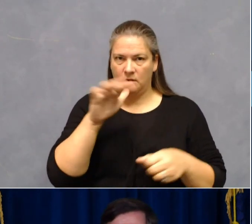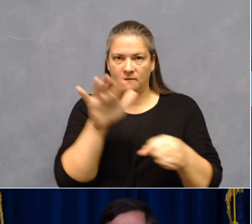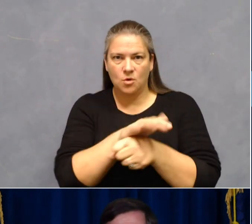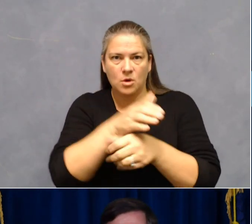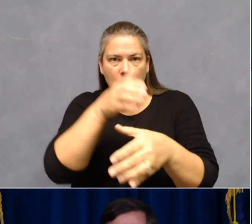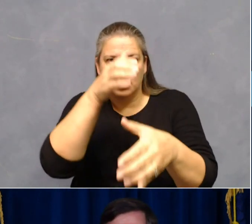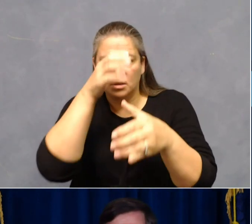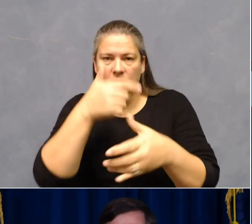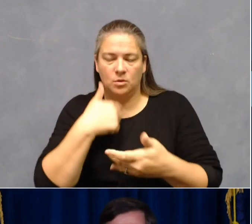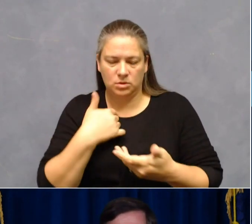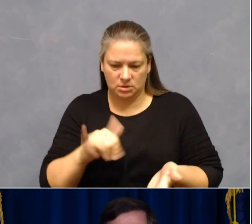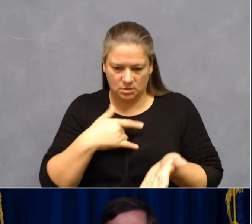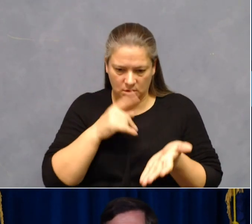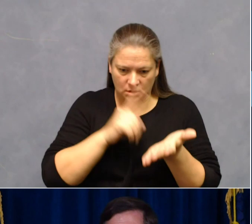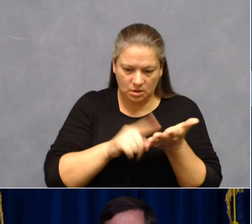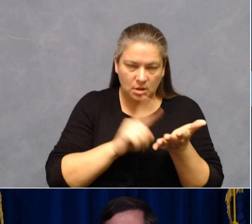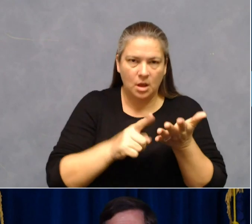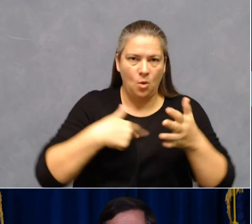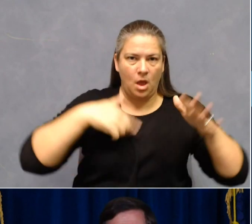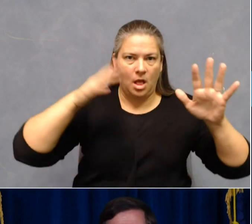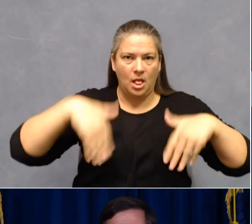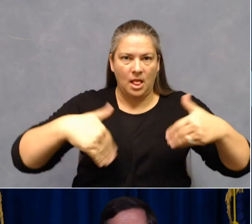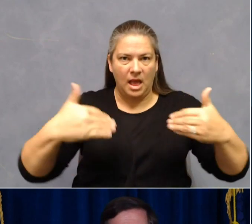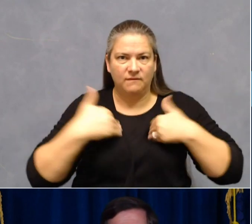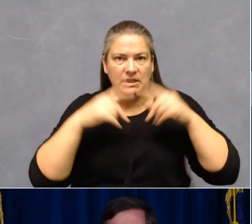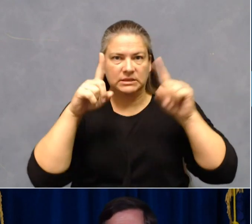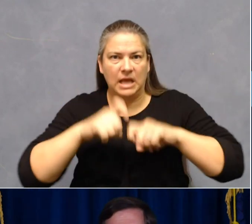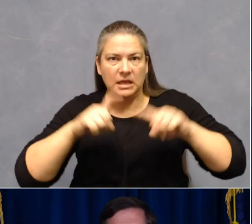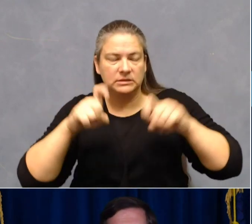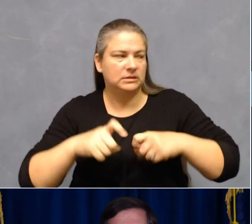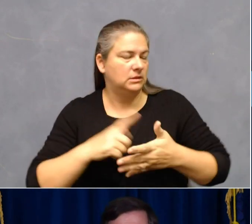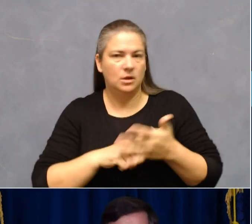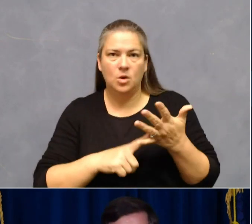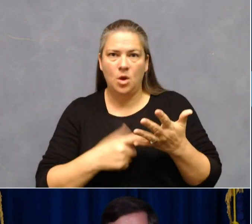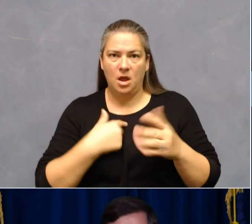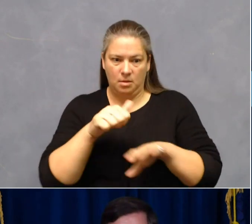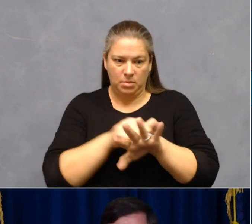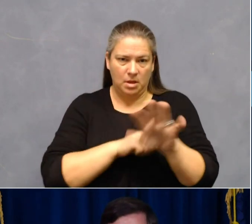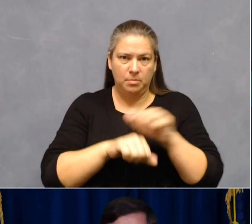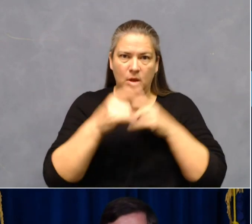have a level of testing that we needed. We didn't have enough PPE even for our